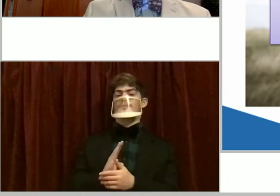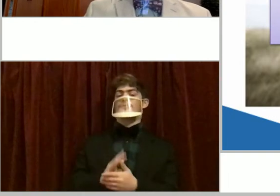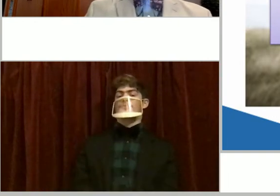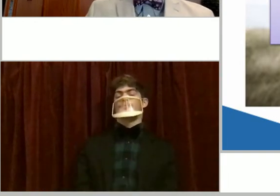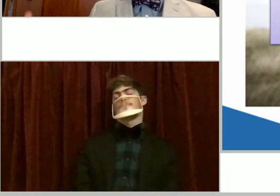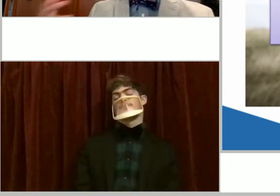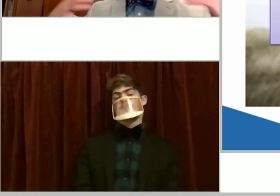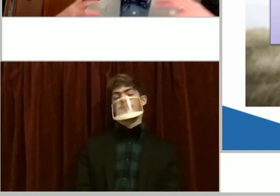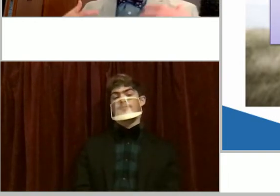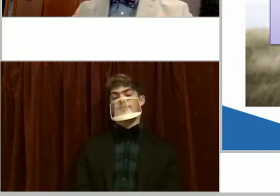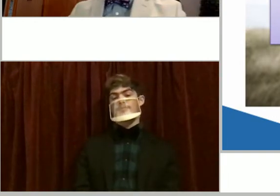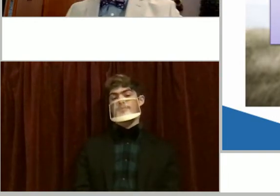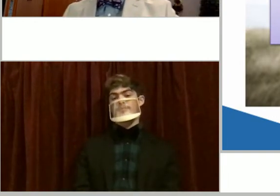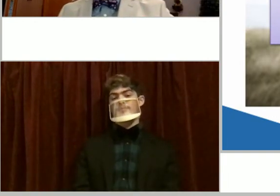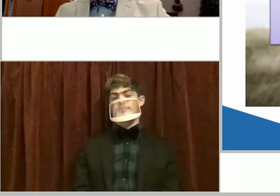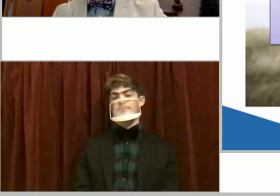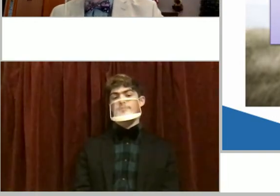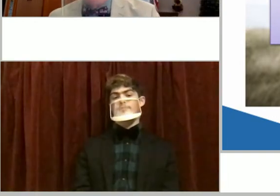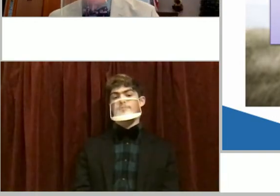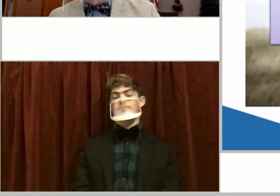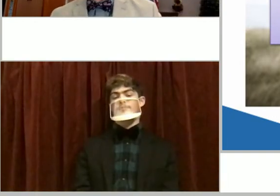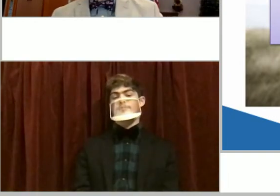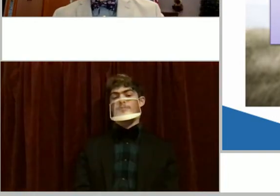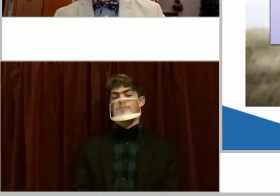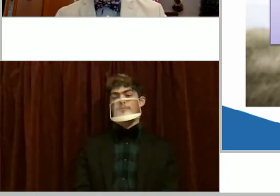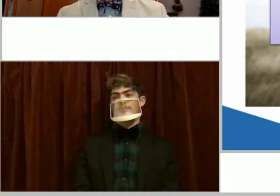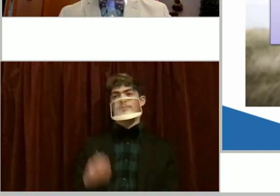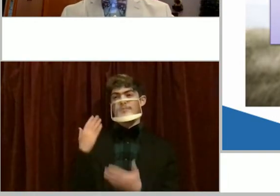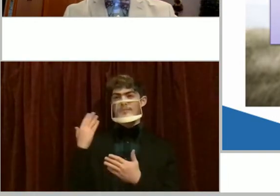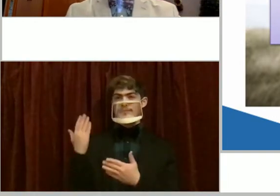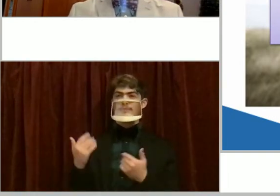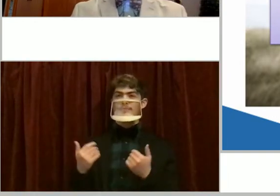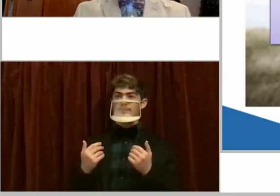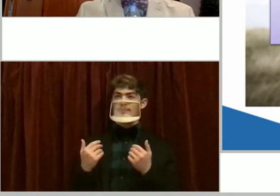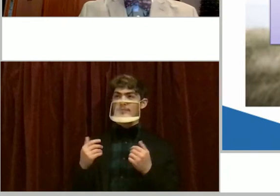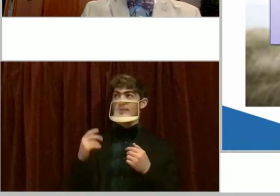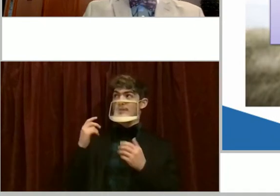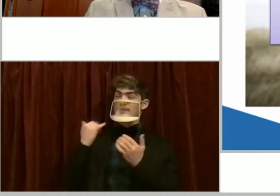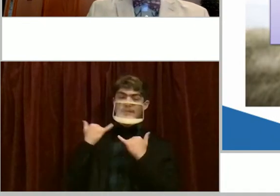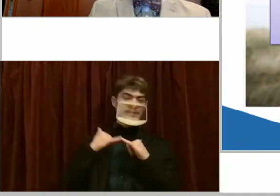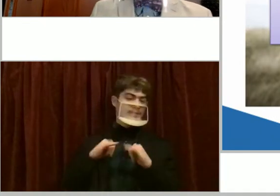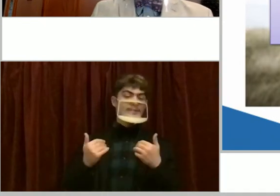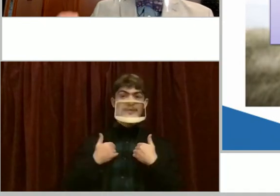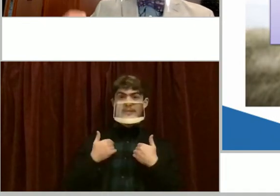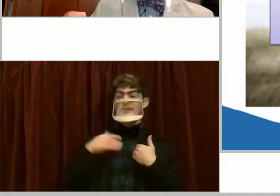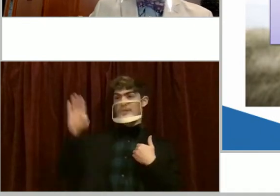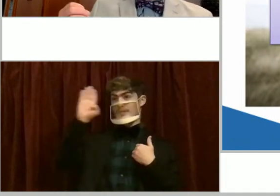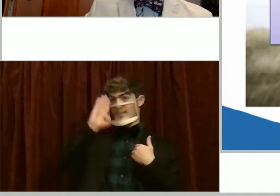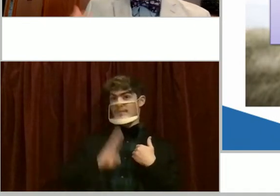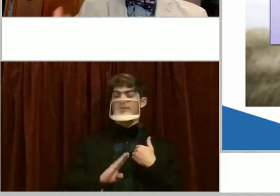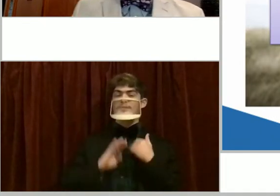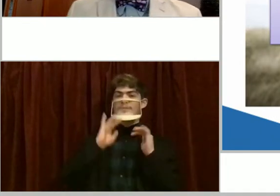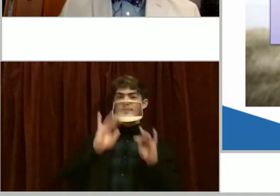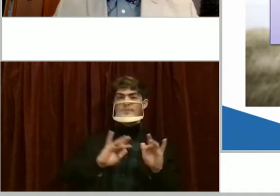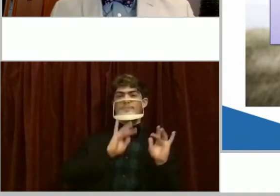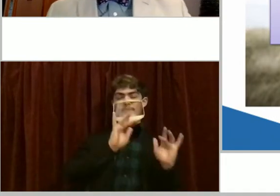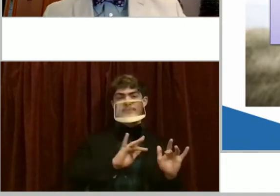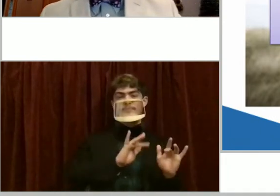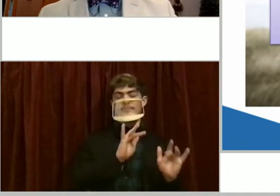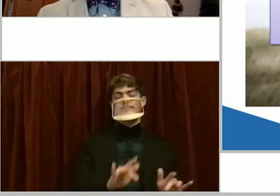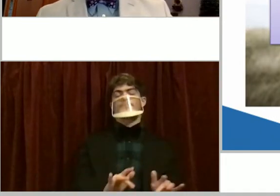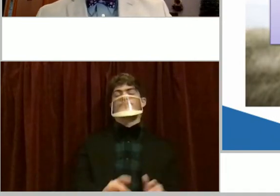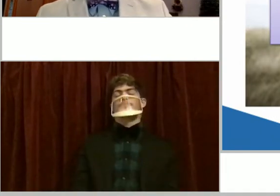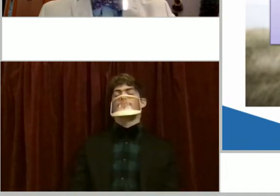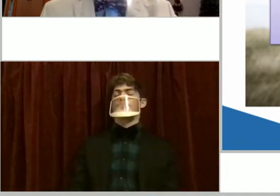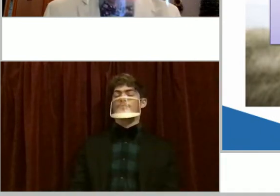with us. He embodies the compassion of God. And where is that so more beautifully